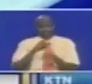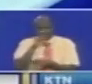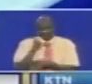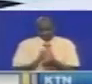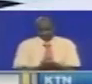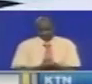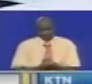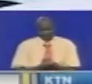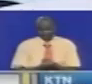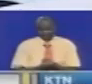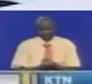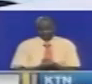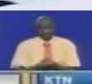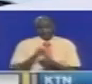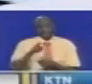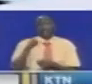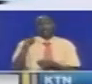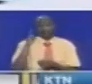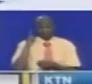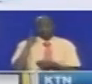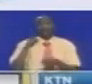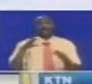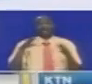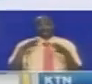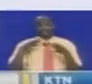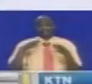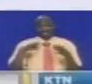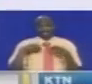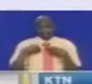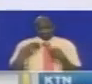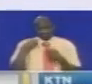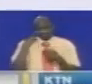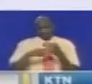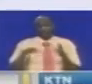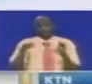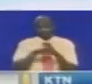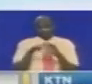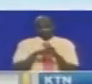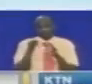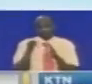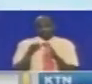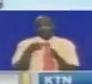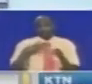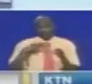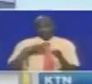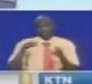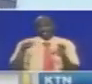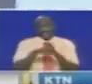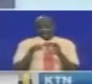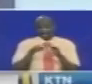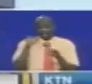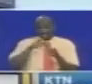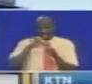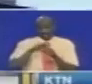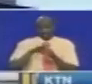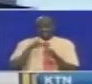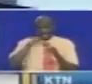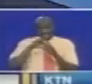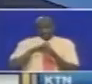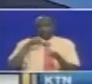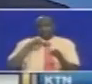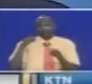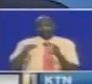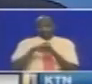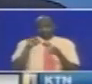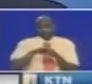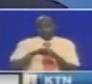You know, the law allows for any candidate who takes part in the election petition, in the election, to file